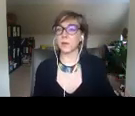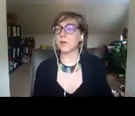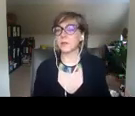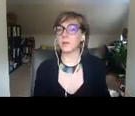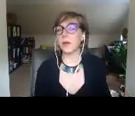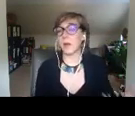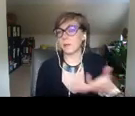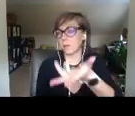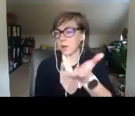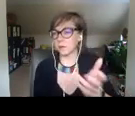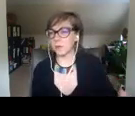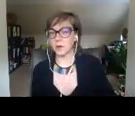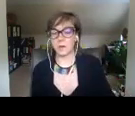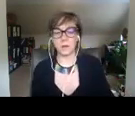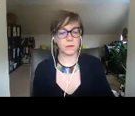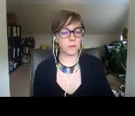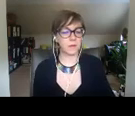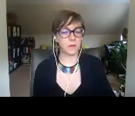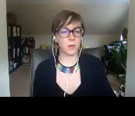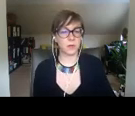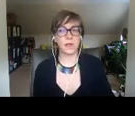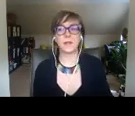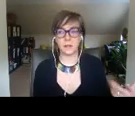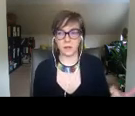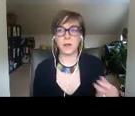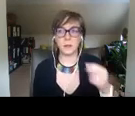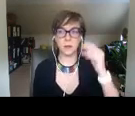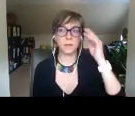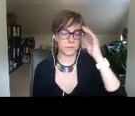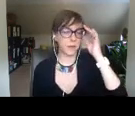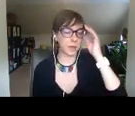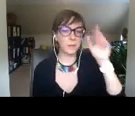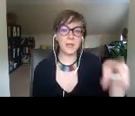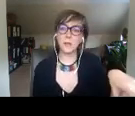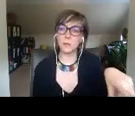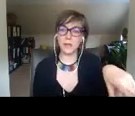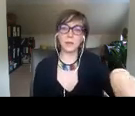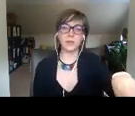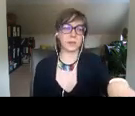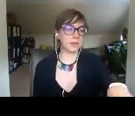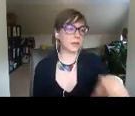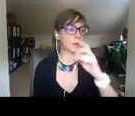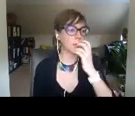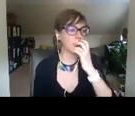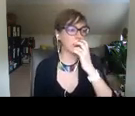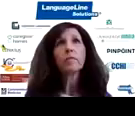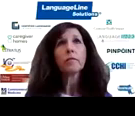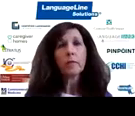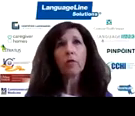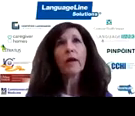out publicly too. And we might as well put it on the Paving the Way site and send it in an email. Yep. And my email address is here